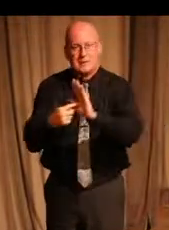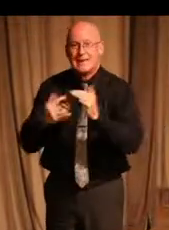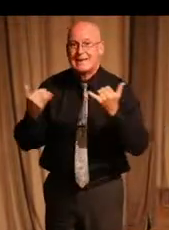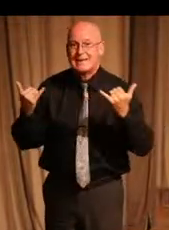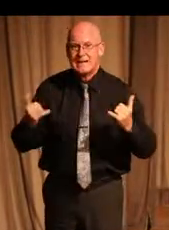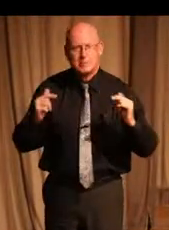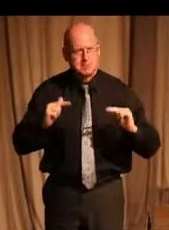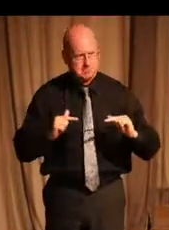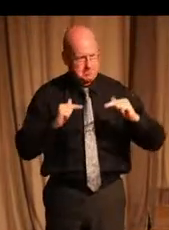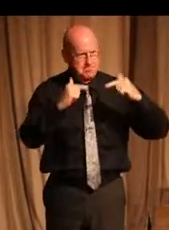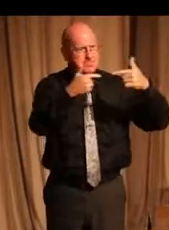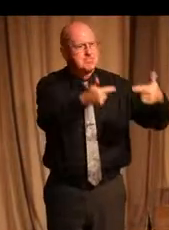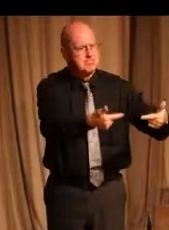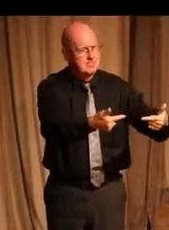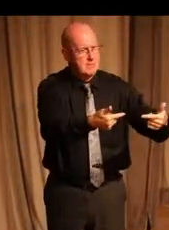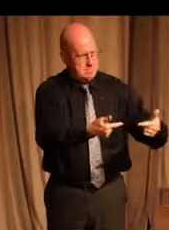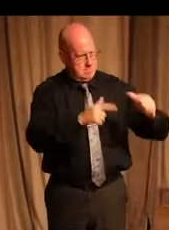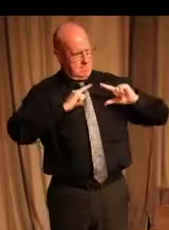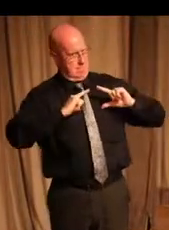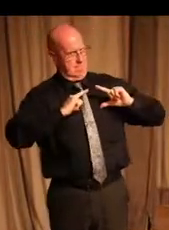your job to go on.